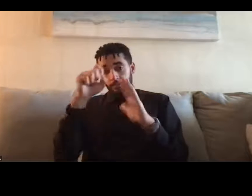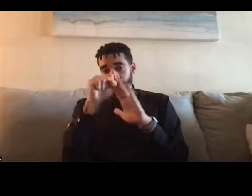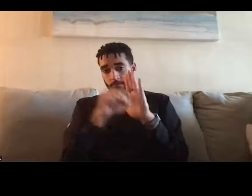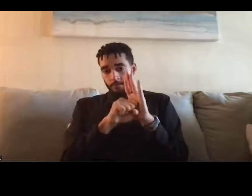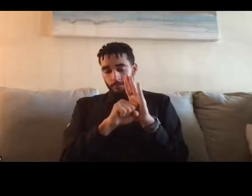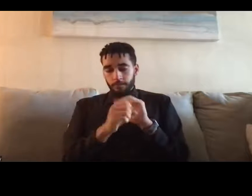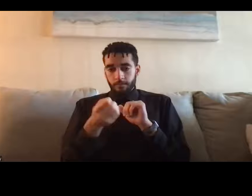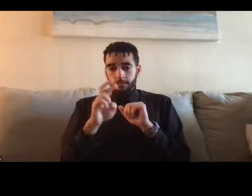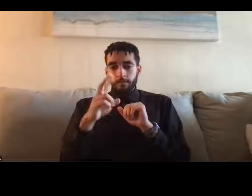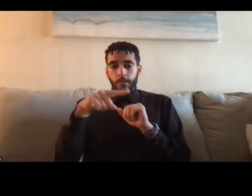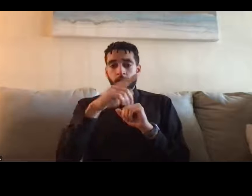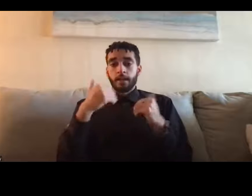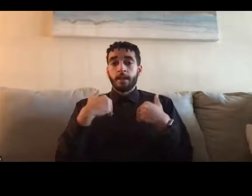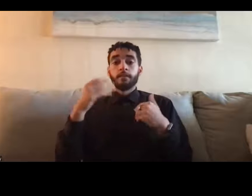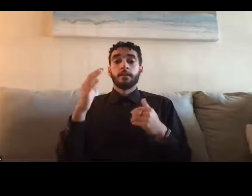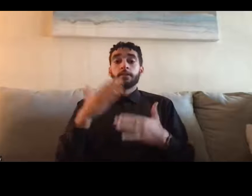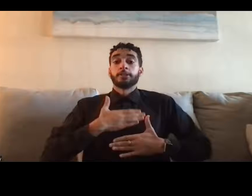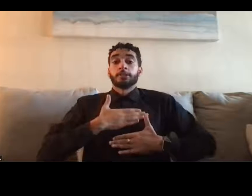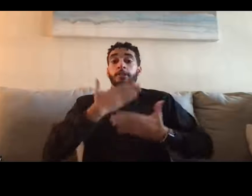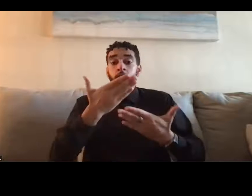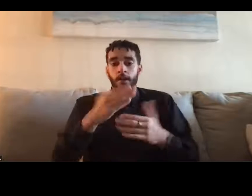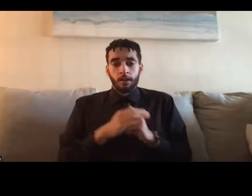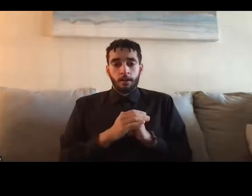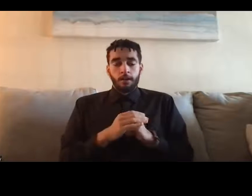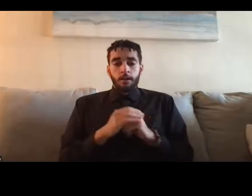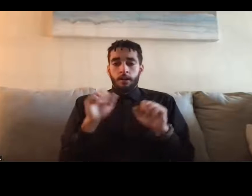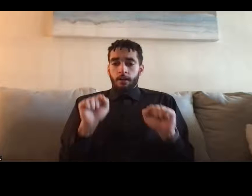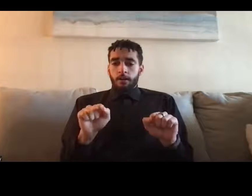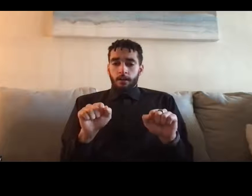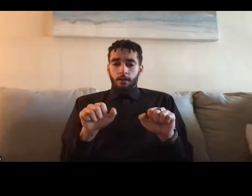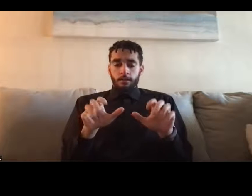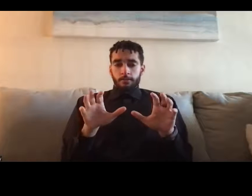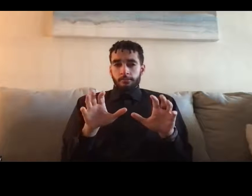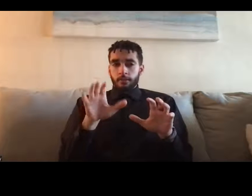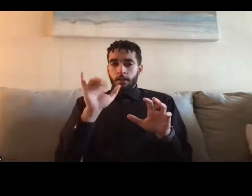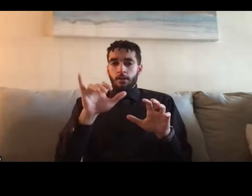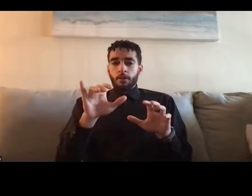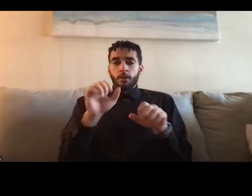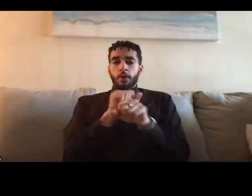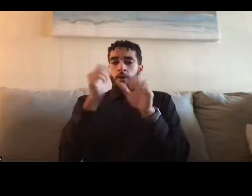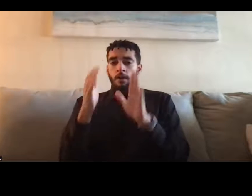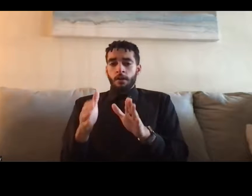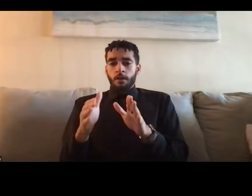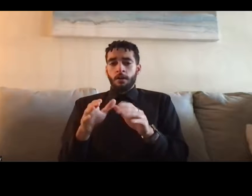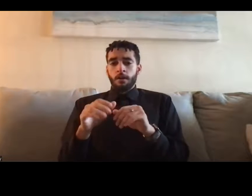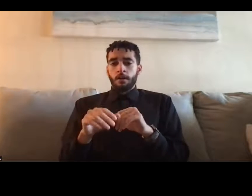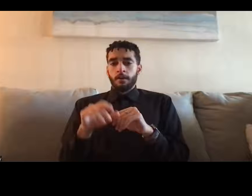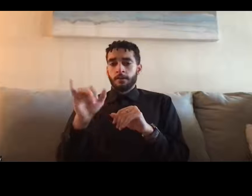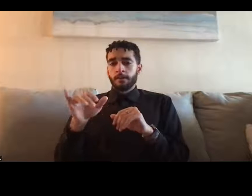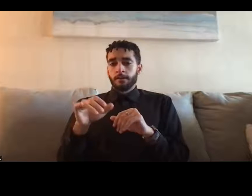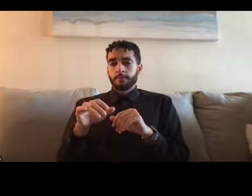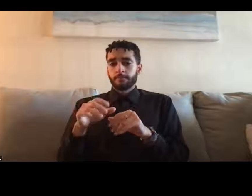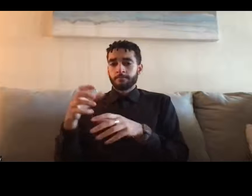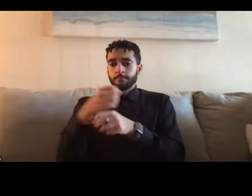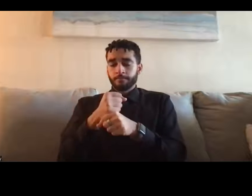could make a recommendation. Can we package for employers services for caregivers,